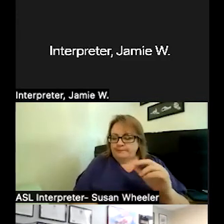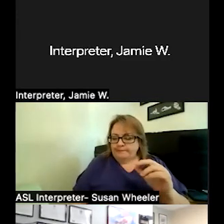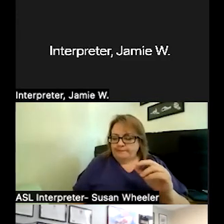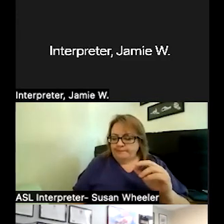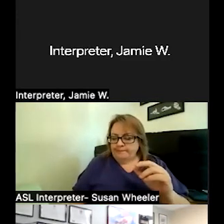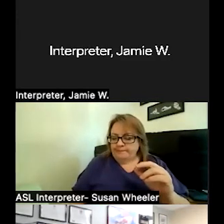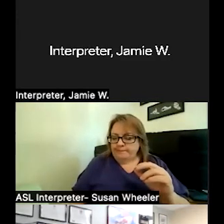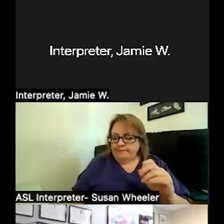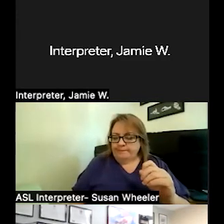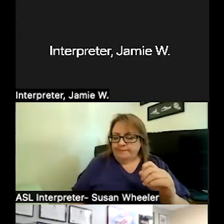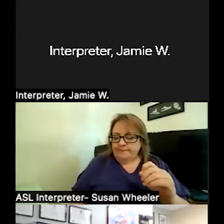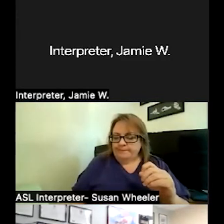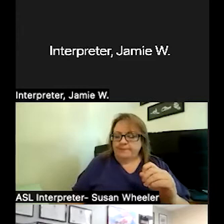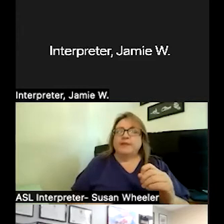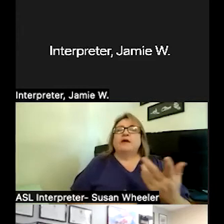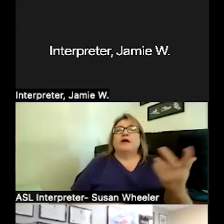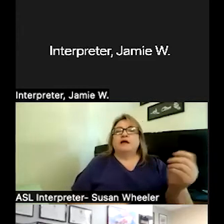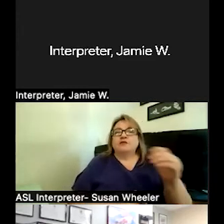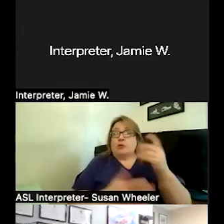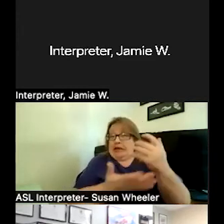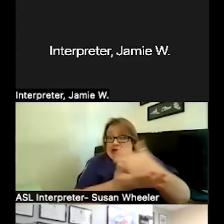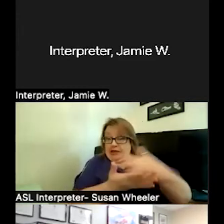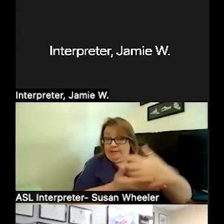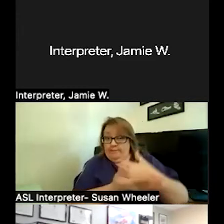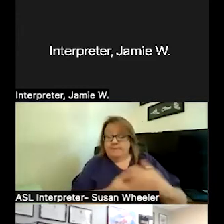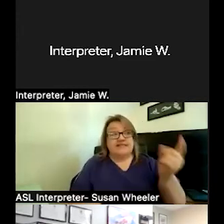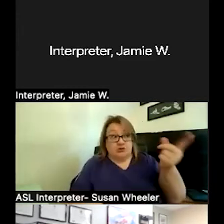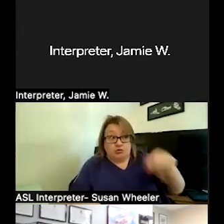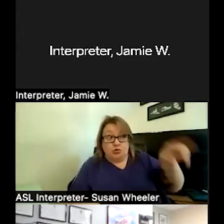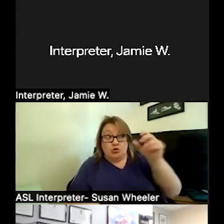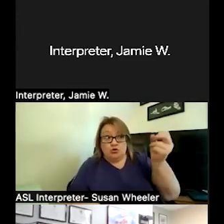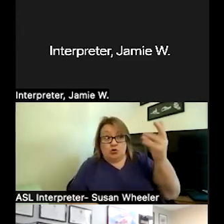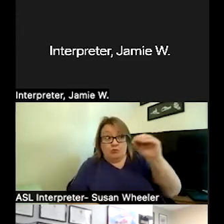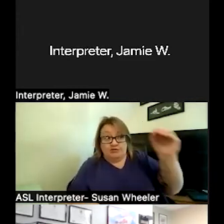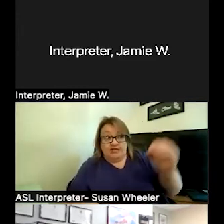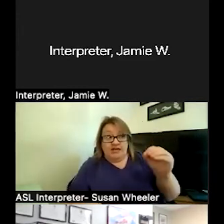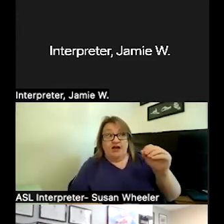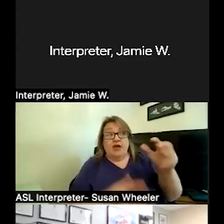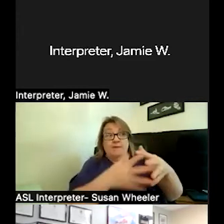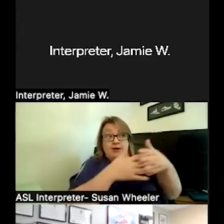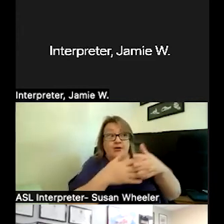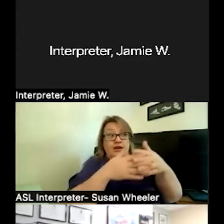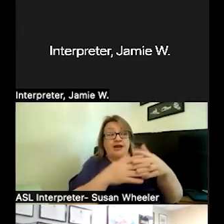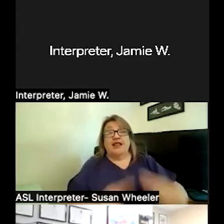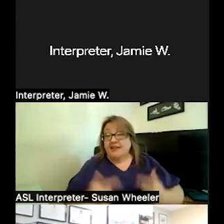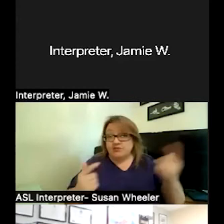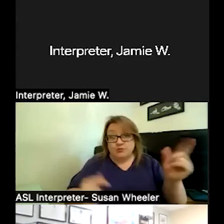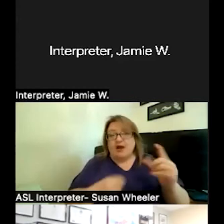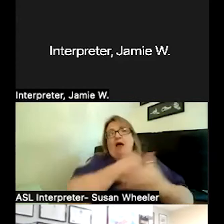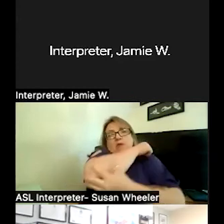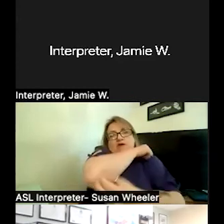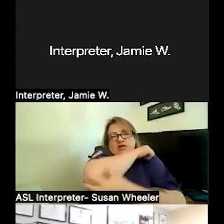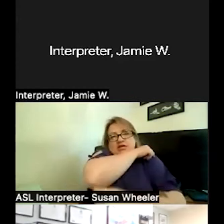disasters. What's of note, 12% of the American population lives at a poverty level.